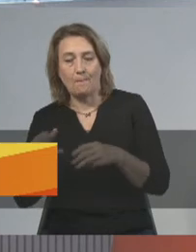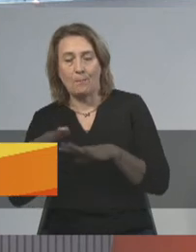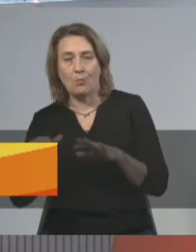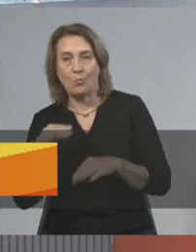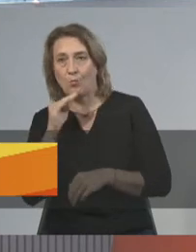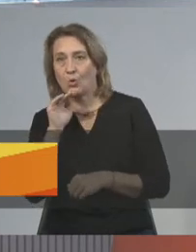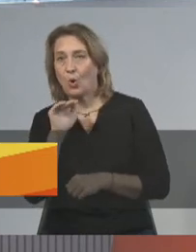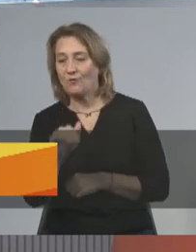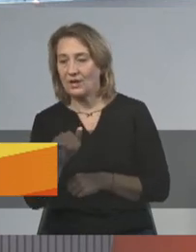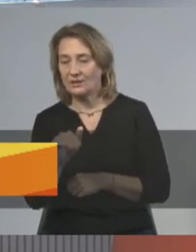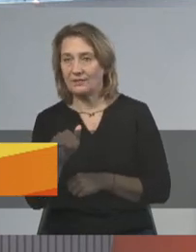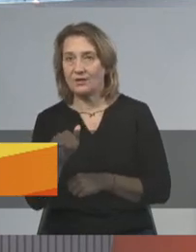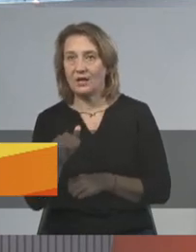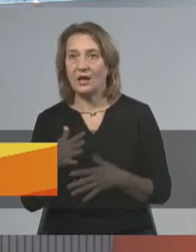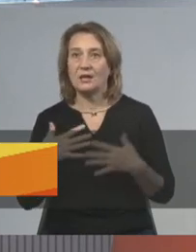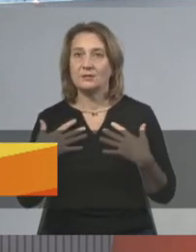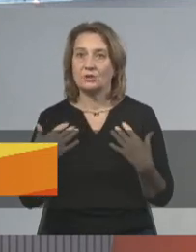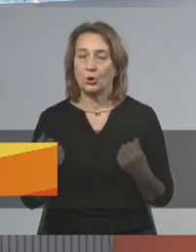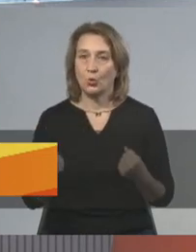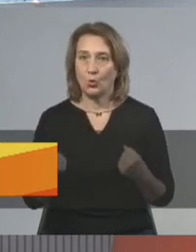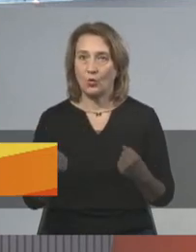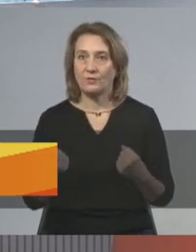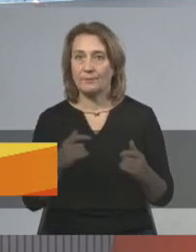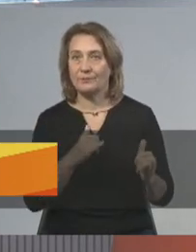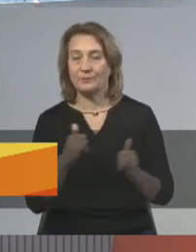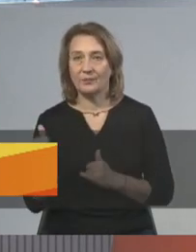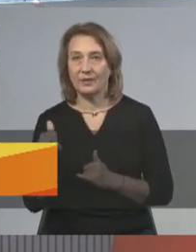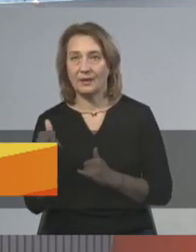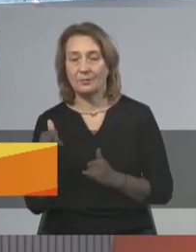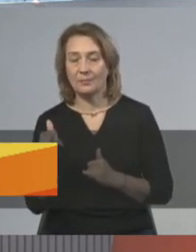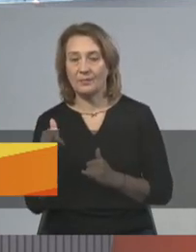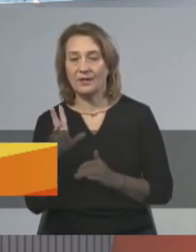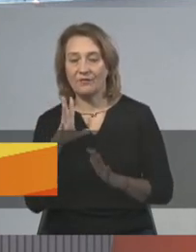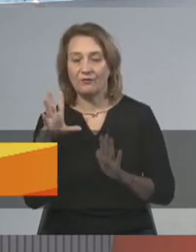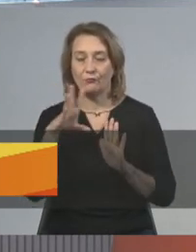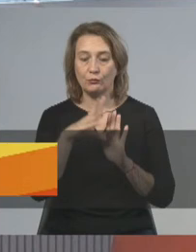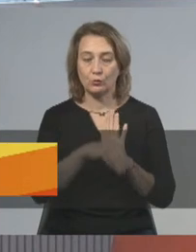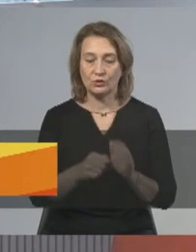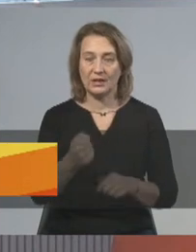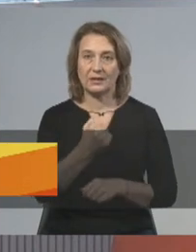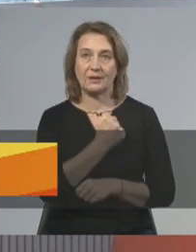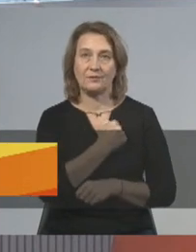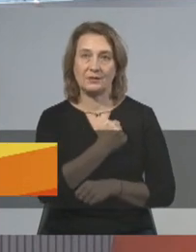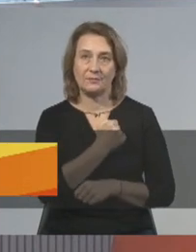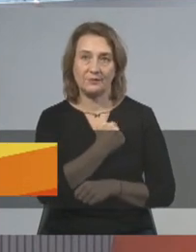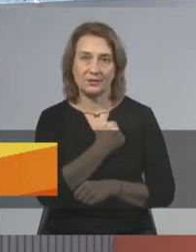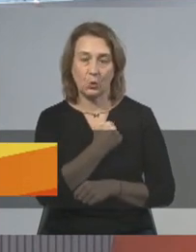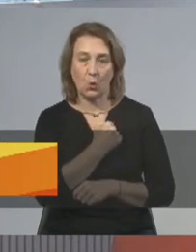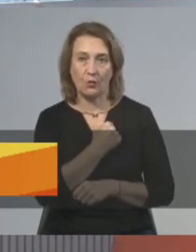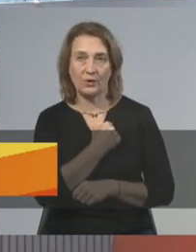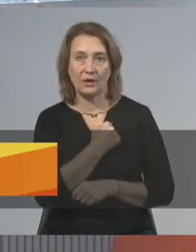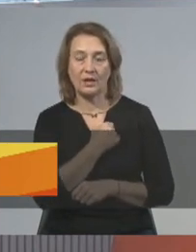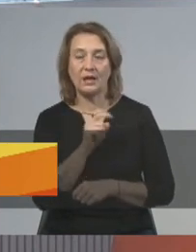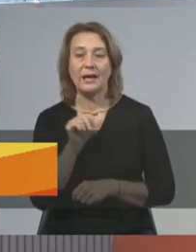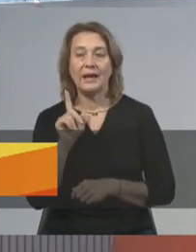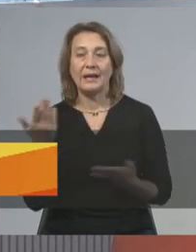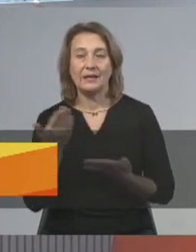from the ministry of health and we also involved the military epidemiologists